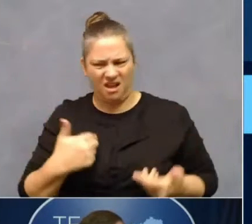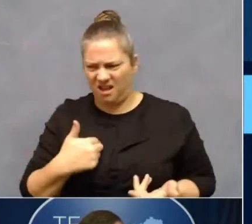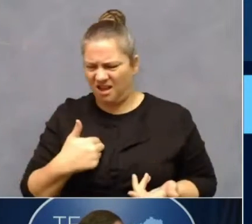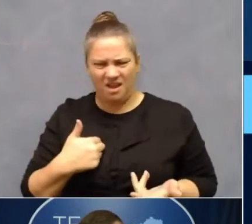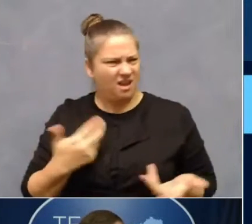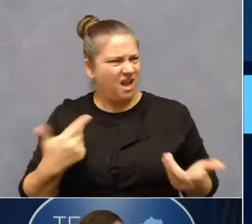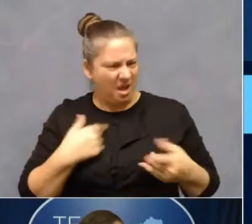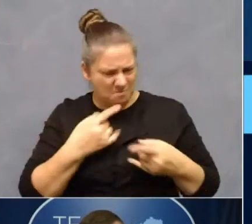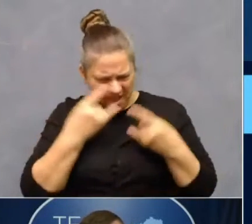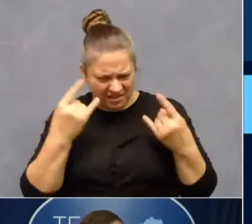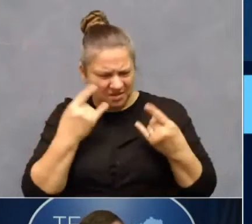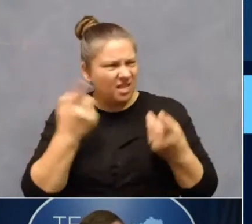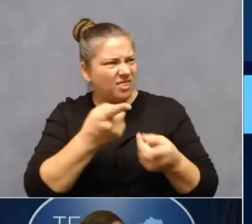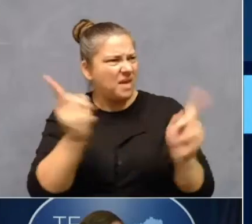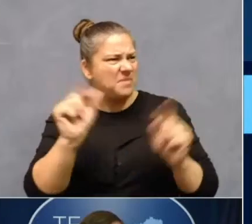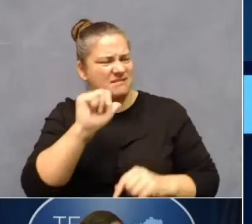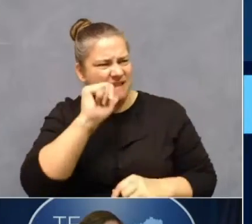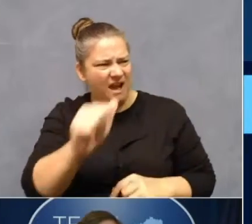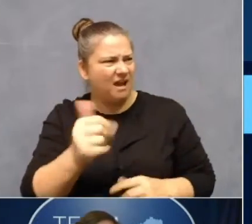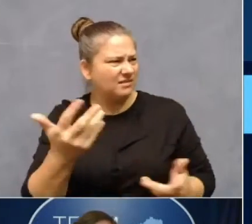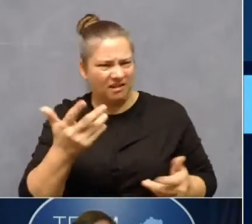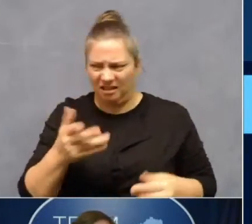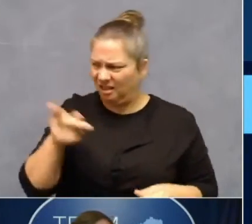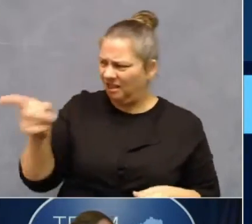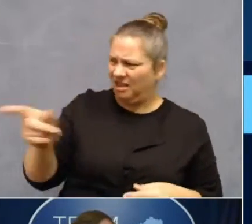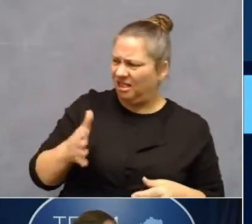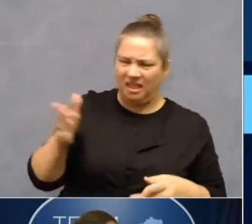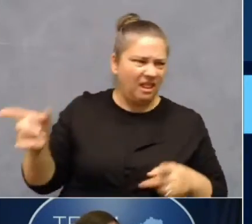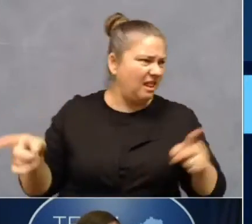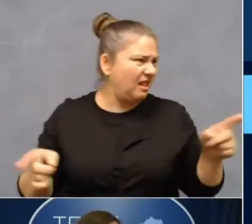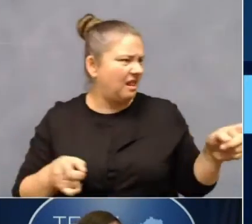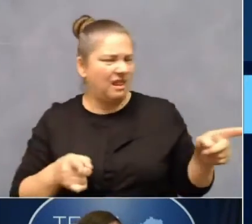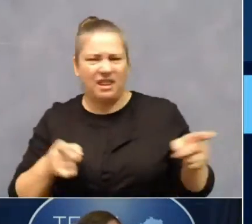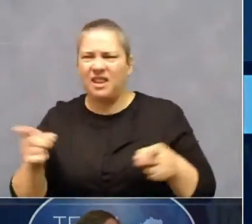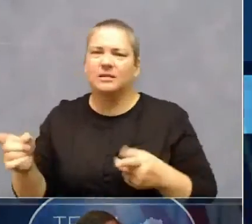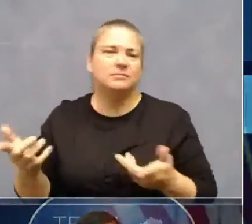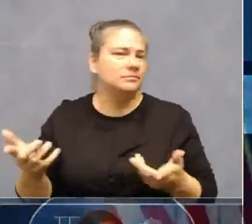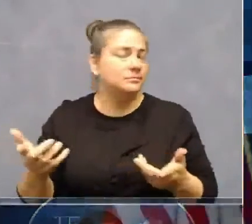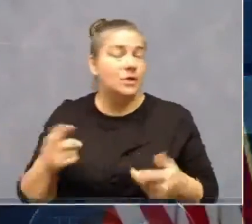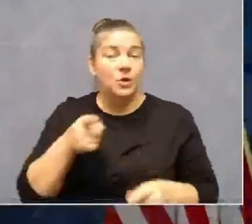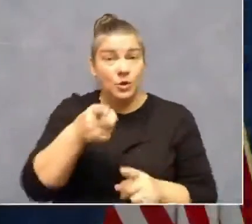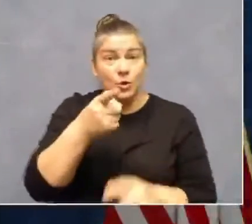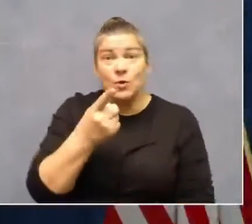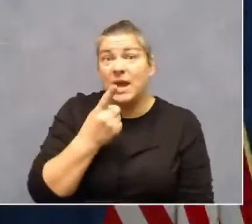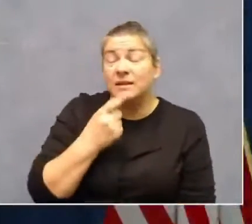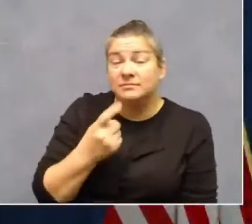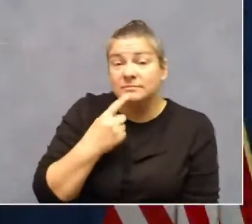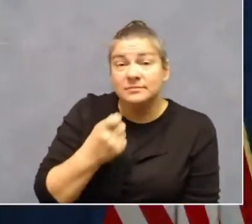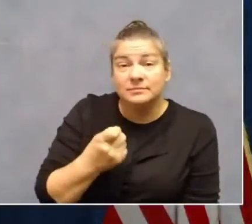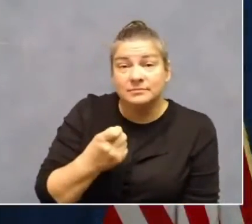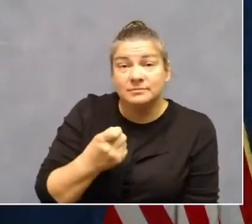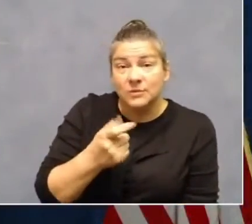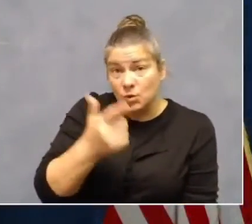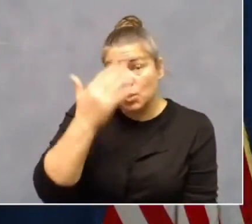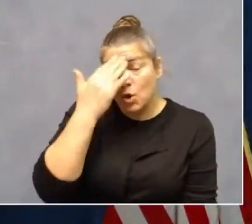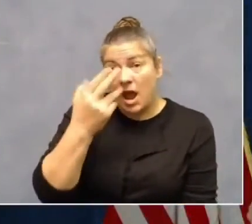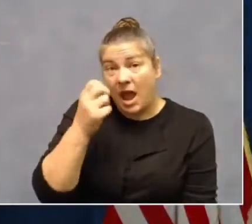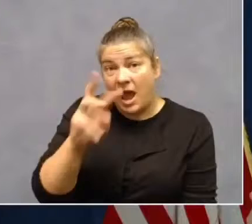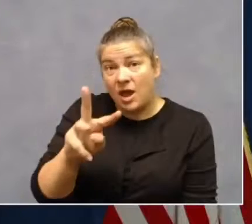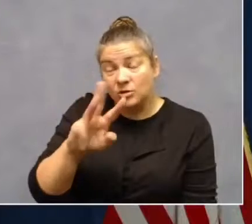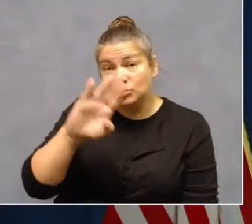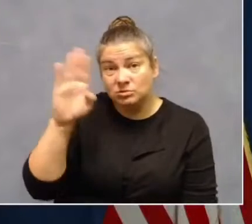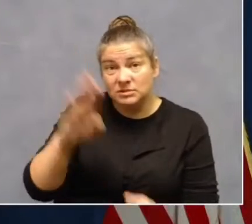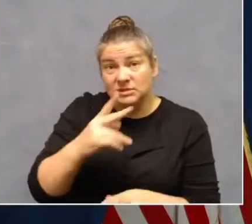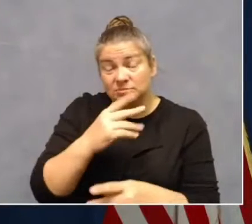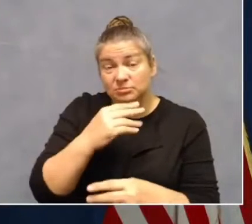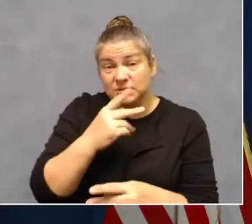the actions of the person that might be next to them. This is when you hit red and you want to know what to do to keep yourself and your family safe,